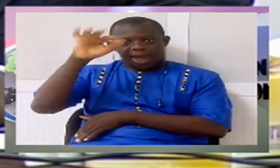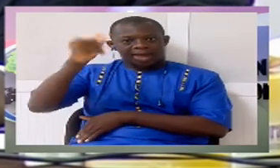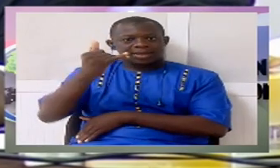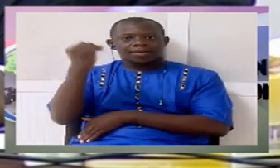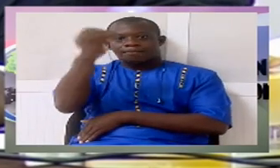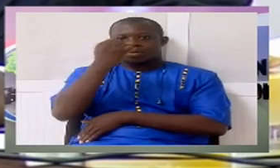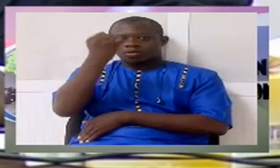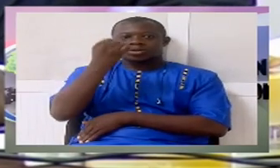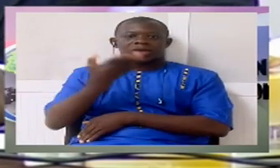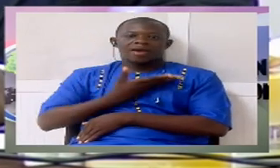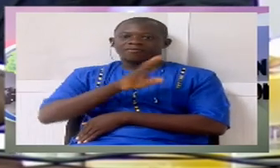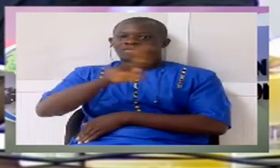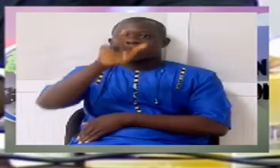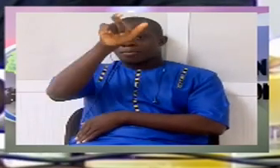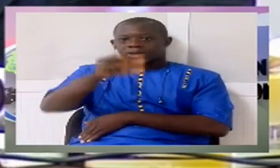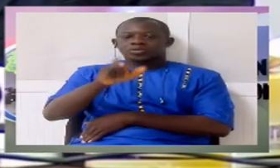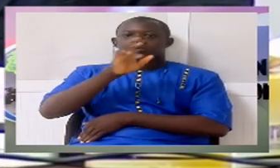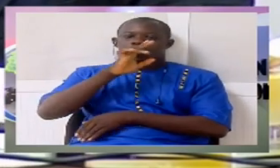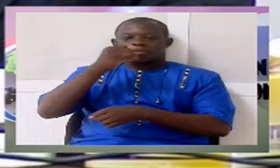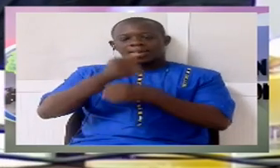there was no disciplinary measures